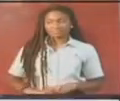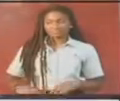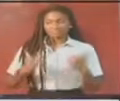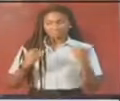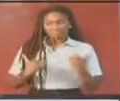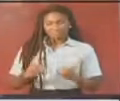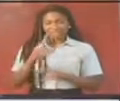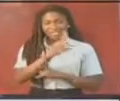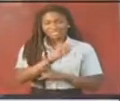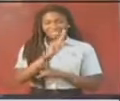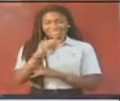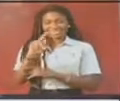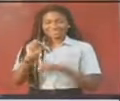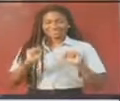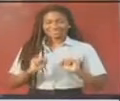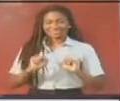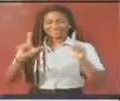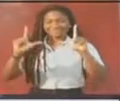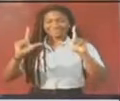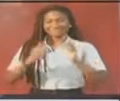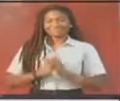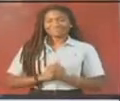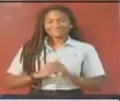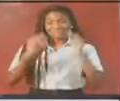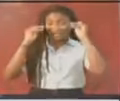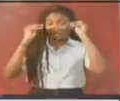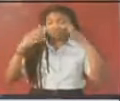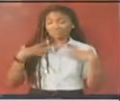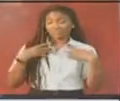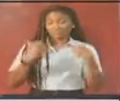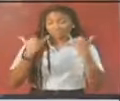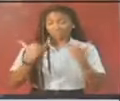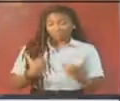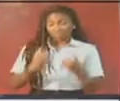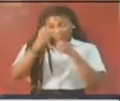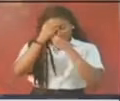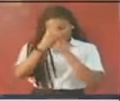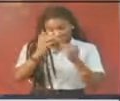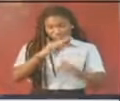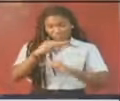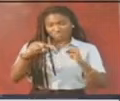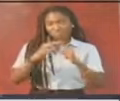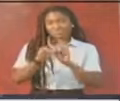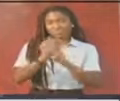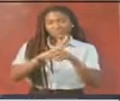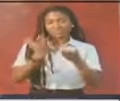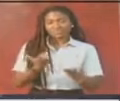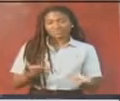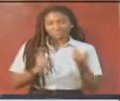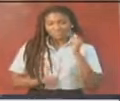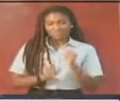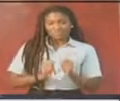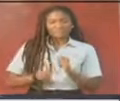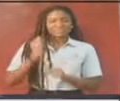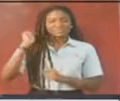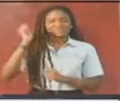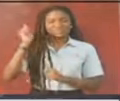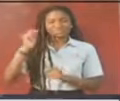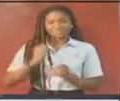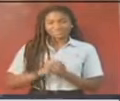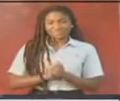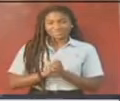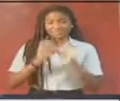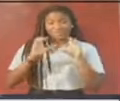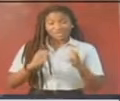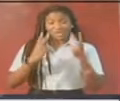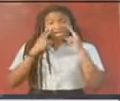This is TTT Live. I'm Mahalia Joseph Wharton. The Ministry of Health is giving an update on the status of COVID-19 in Trinidad and Tobago. We're bringing